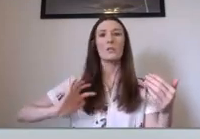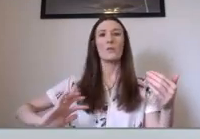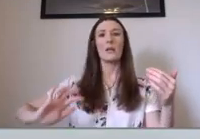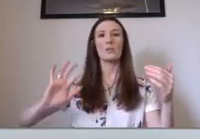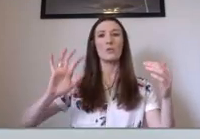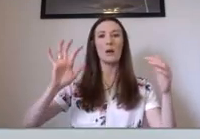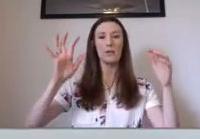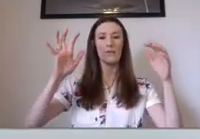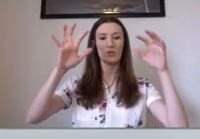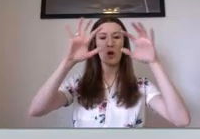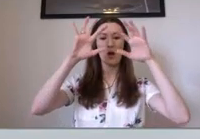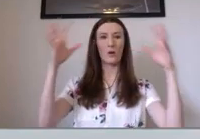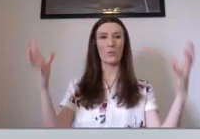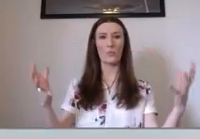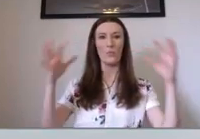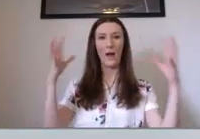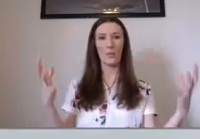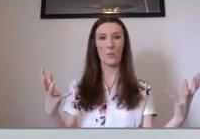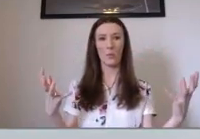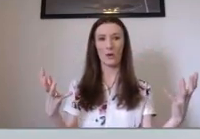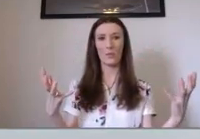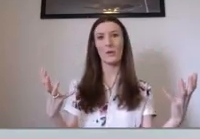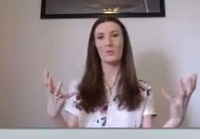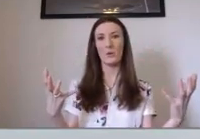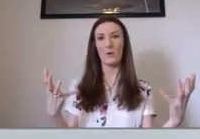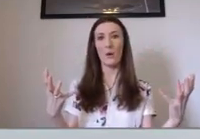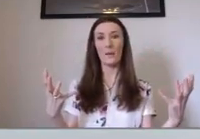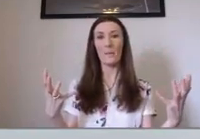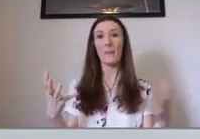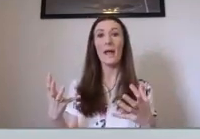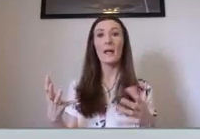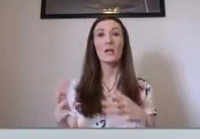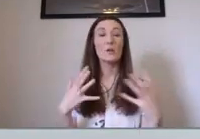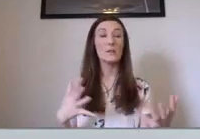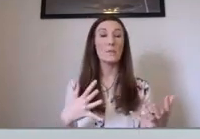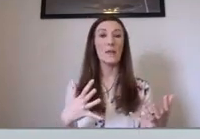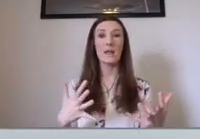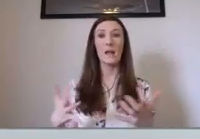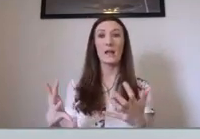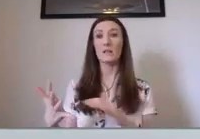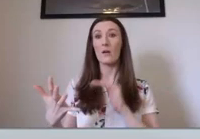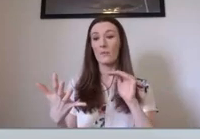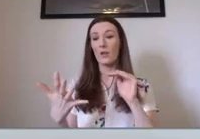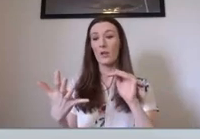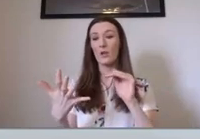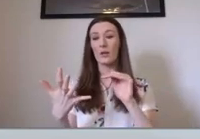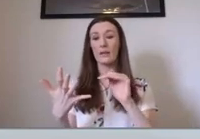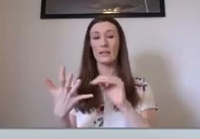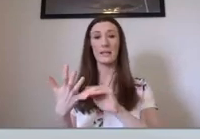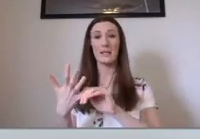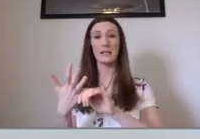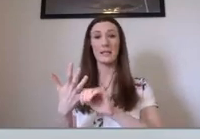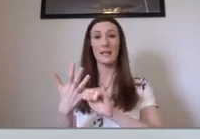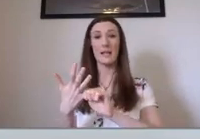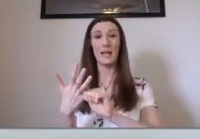What we do is you kind of talk around the word when you don't know it. Okay. So same thing in ASL. You can